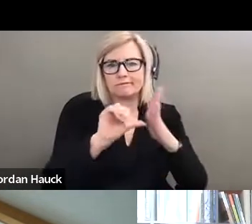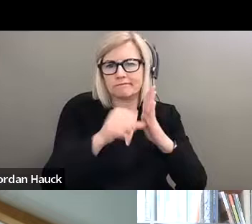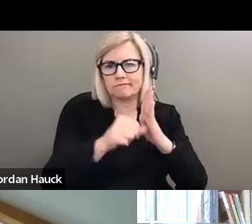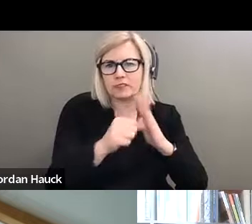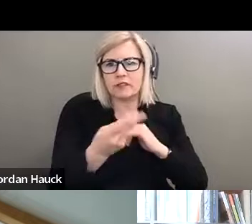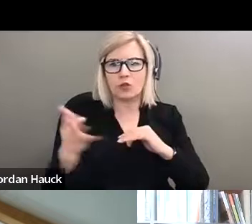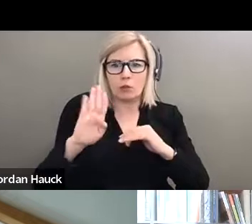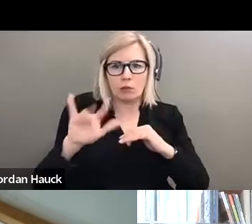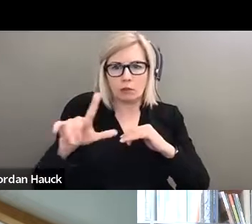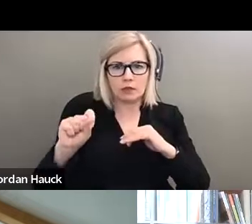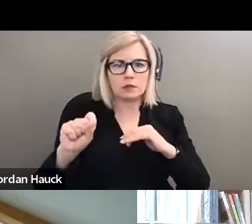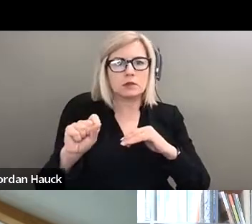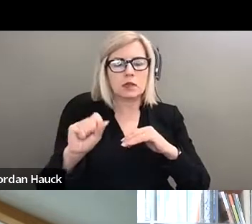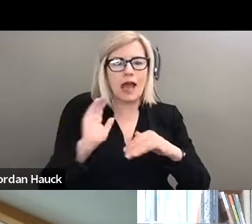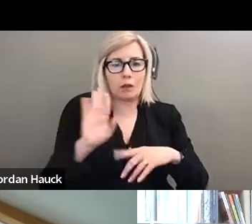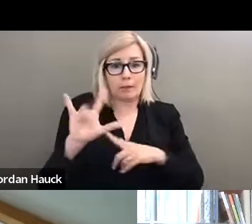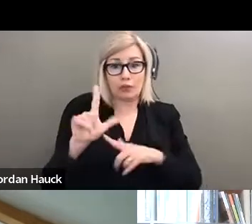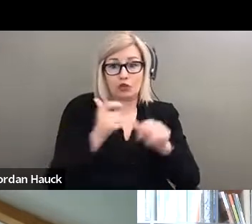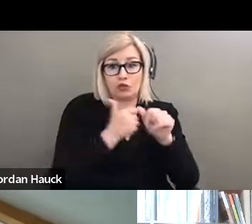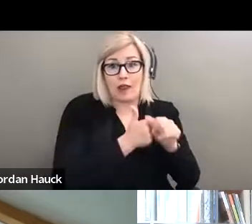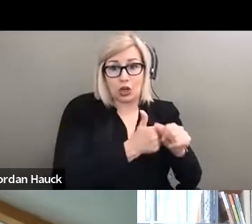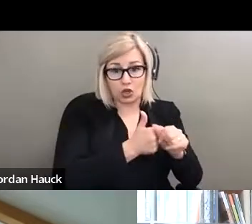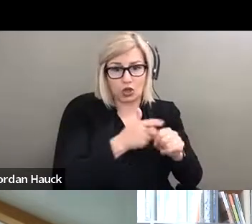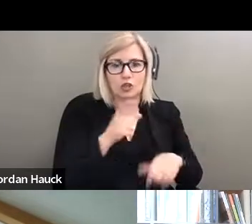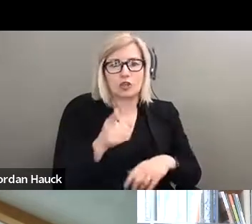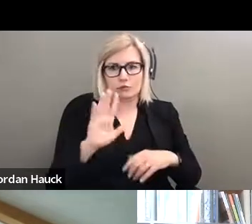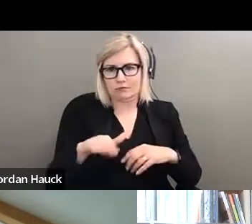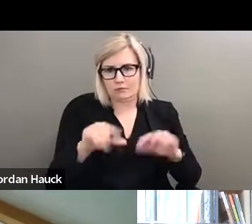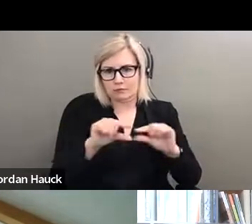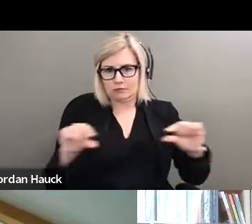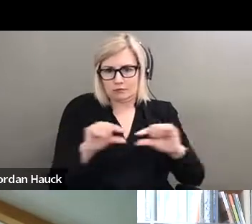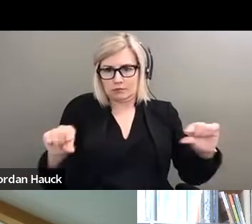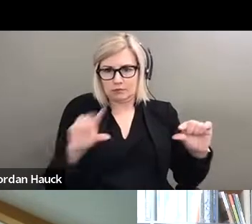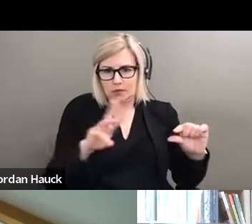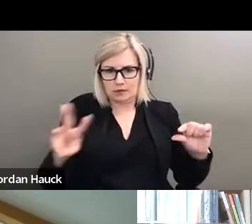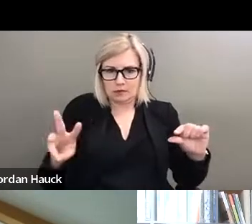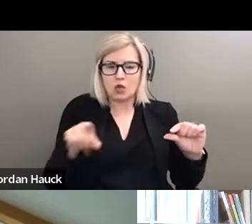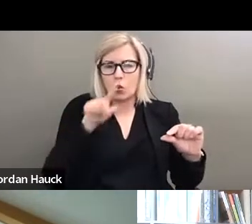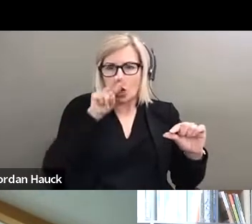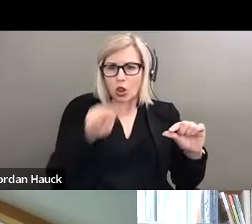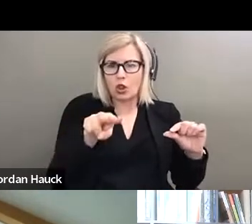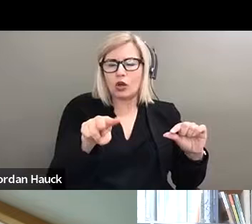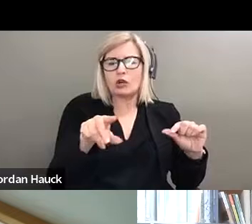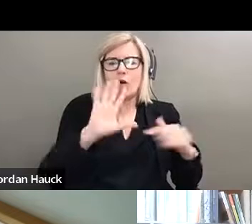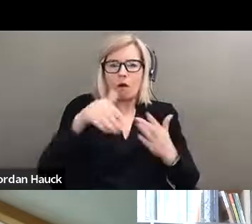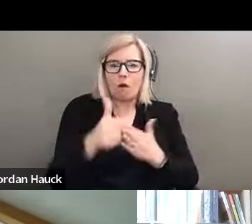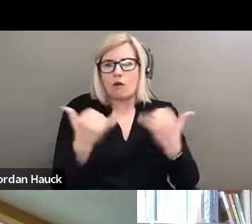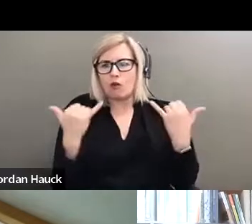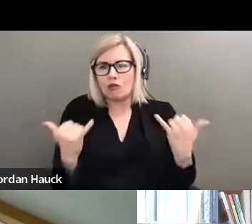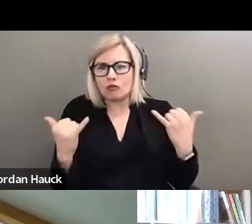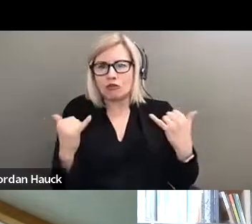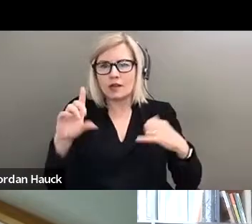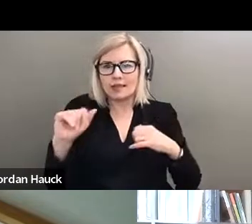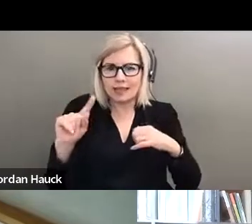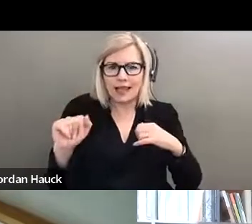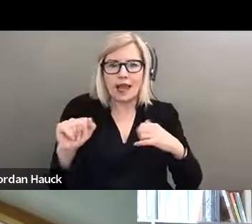that our bill tracker below has that information. You can look up all of the current data, all